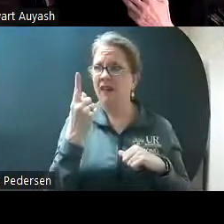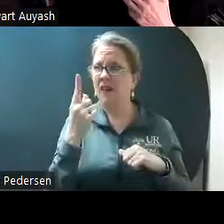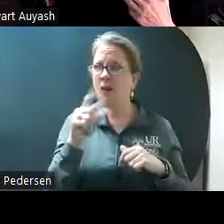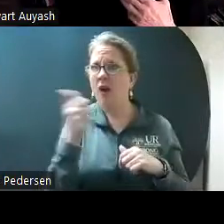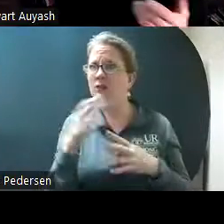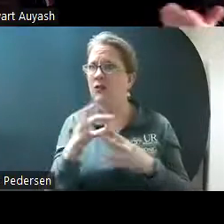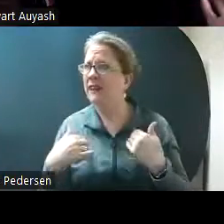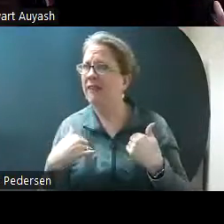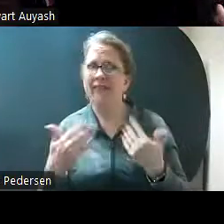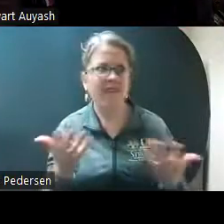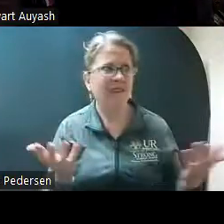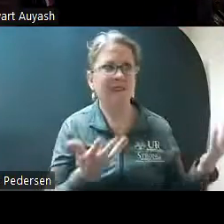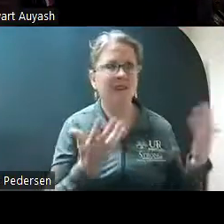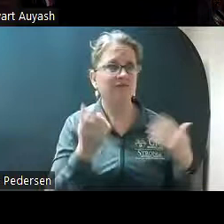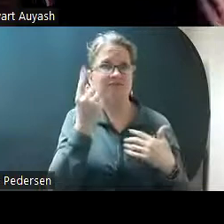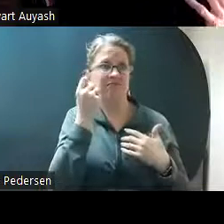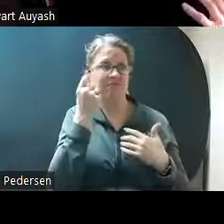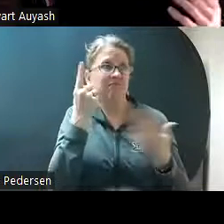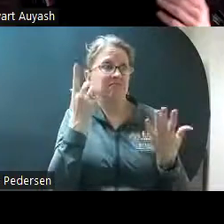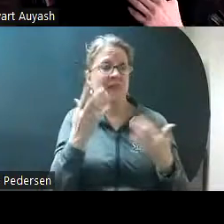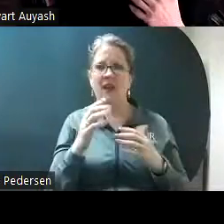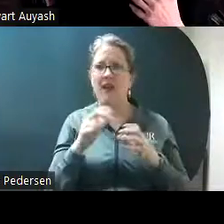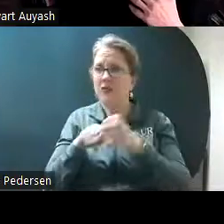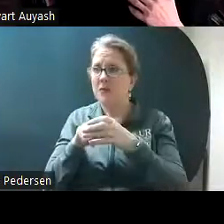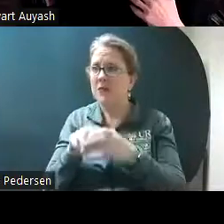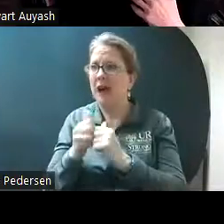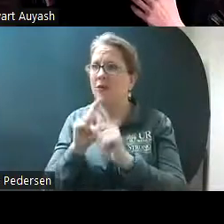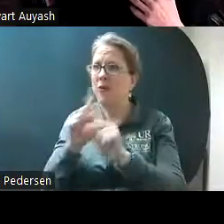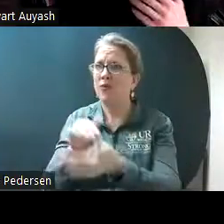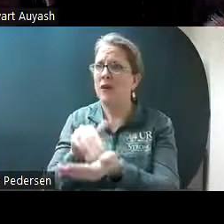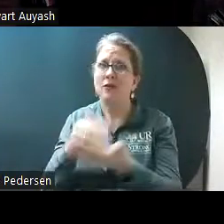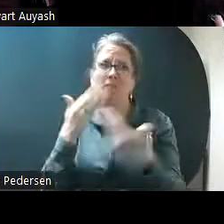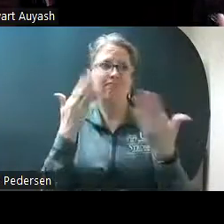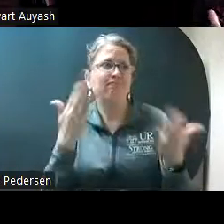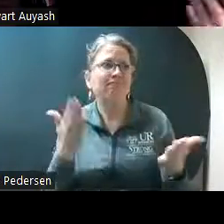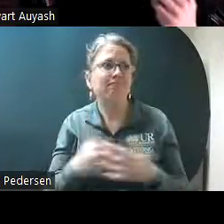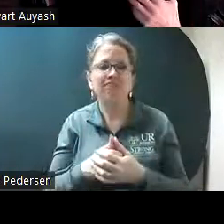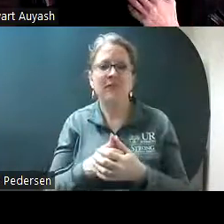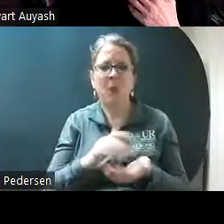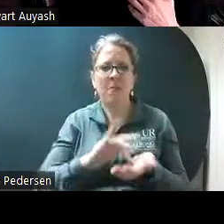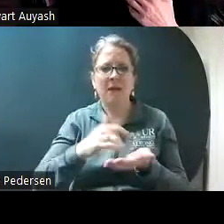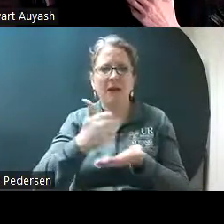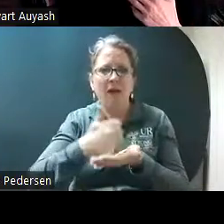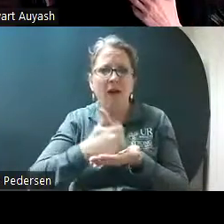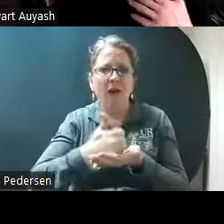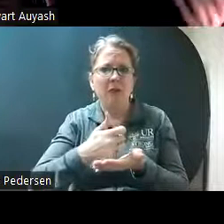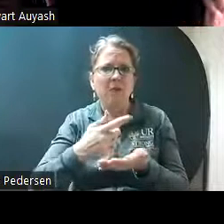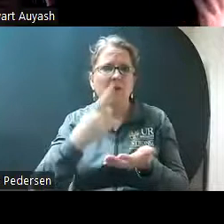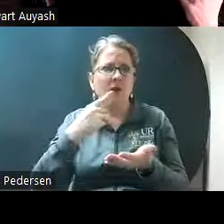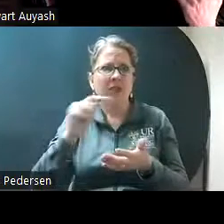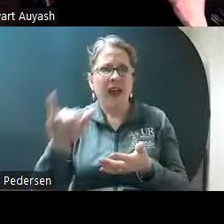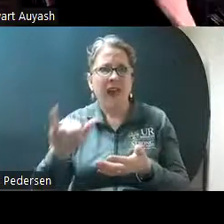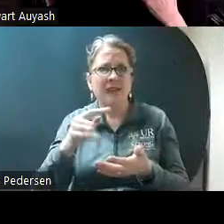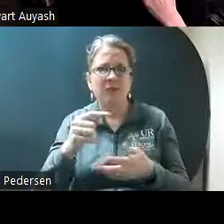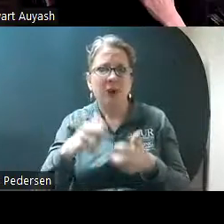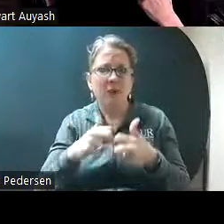alternatives, such as how even to get transportation to go see a doctor or even get medically assisted treatment. The challenges of